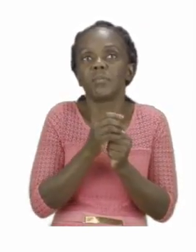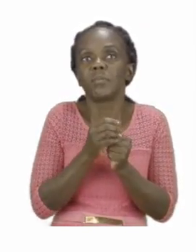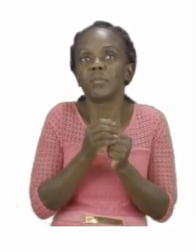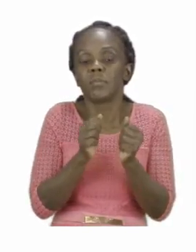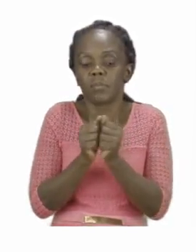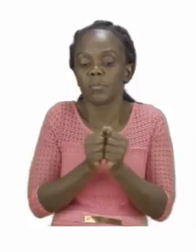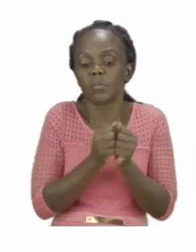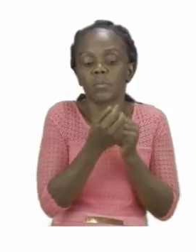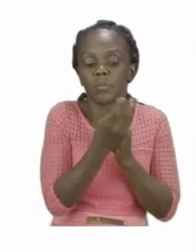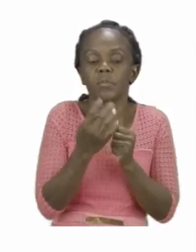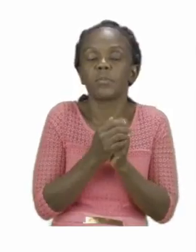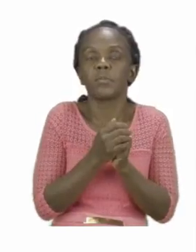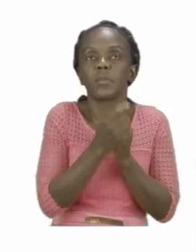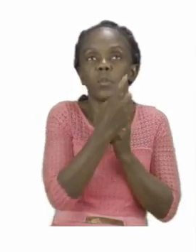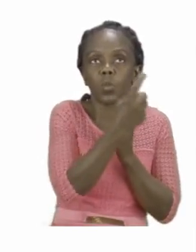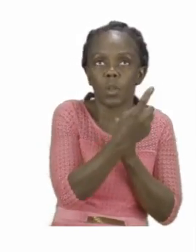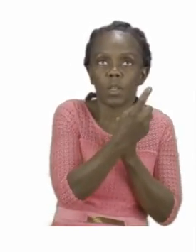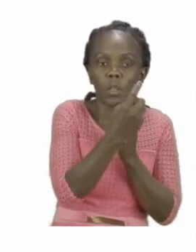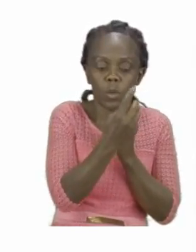1, 2,